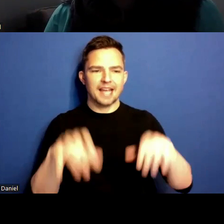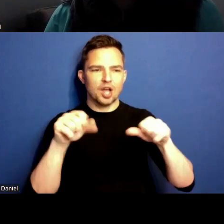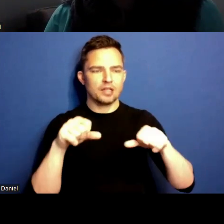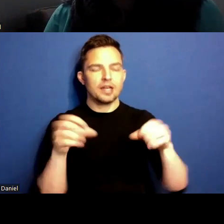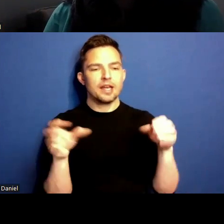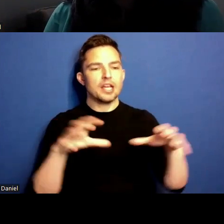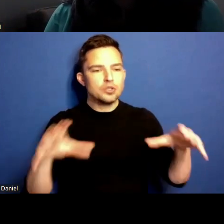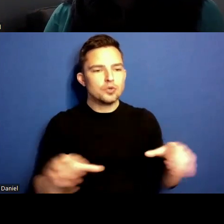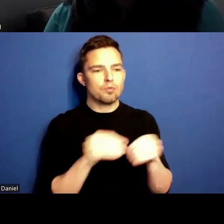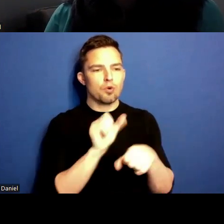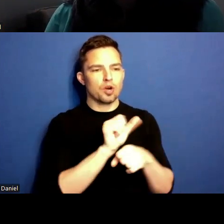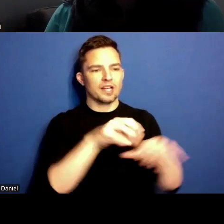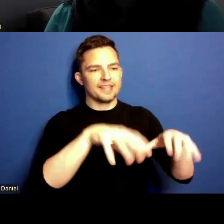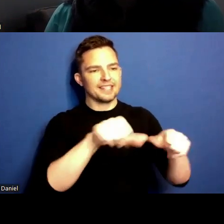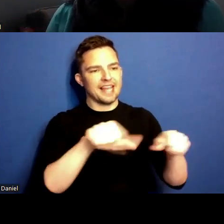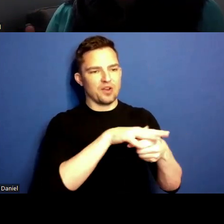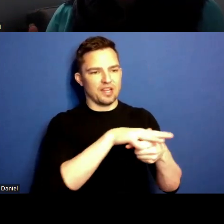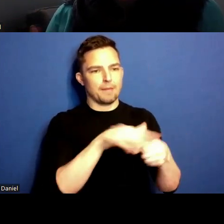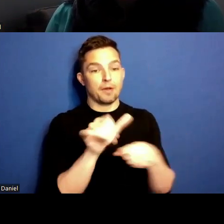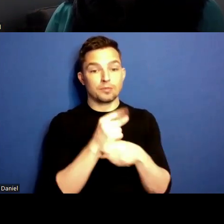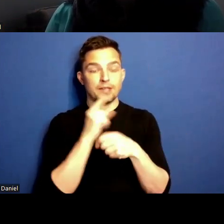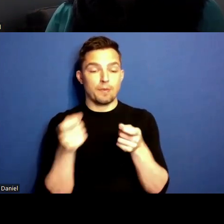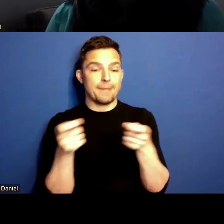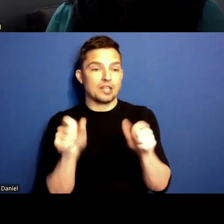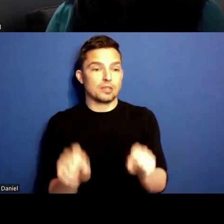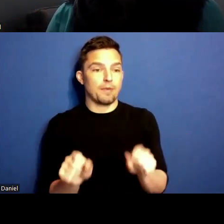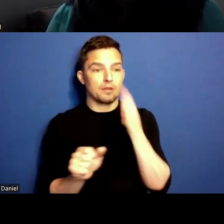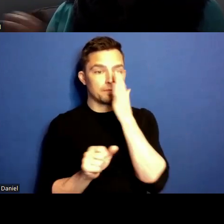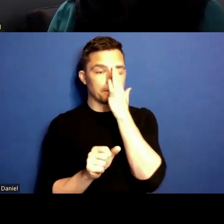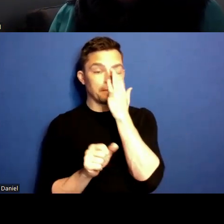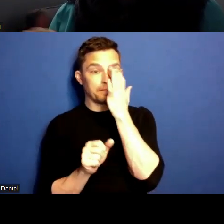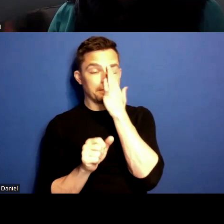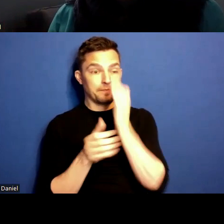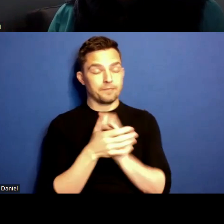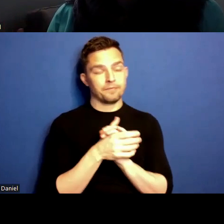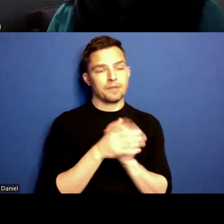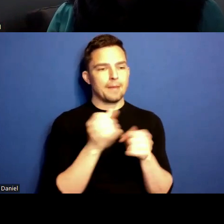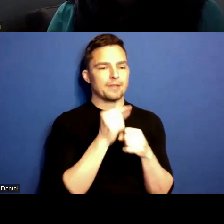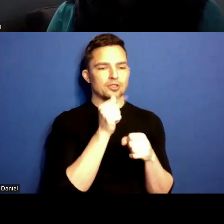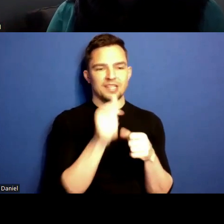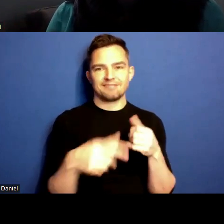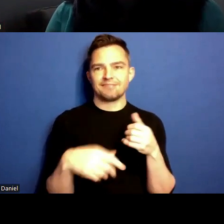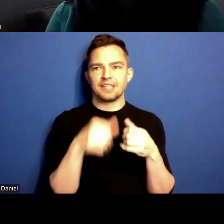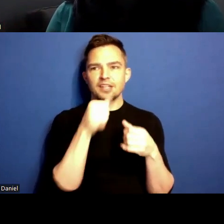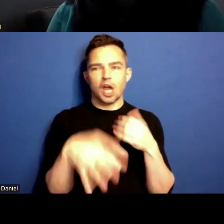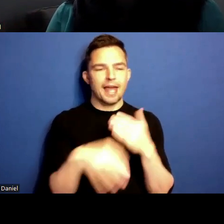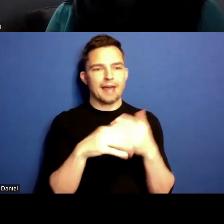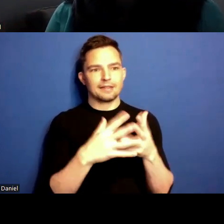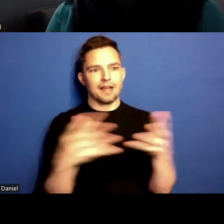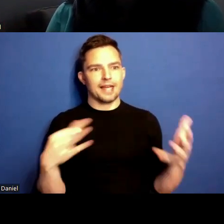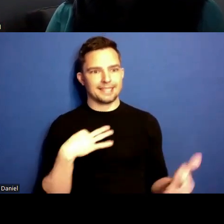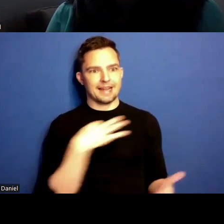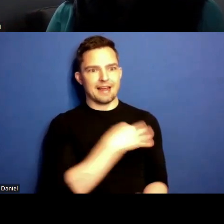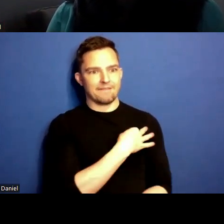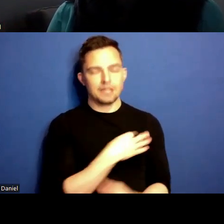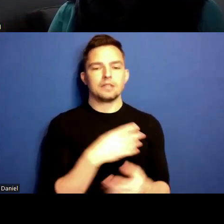this space, but also make sure it was manageable, and didn't mean adding a lot of staff, and we were able to keep